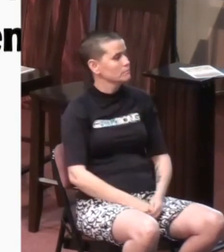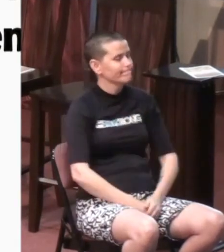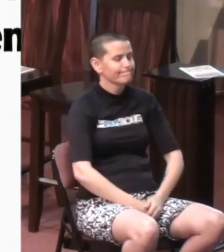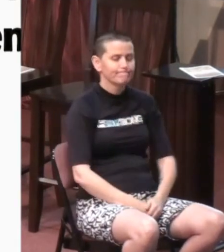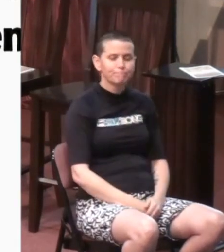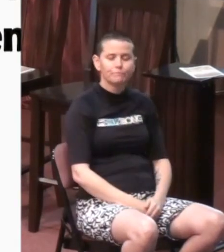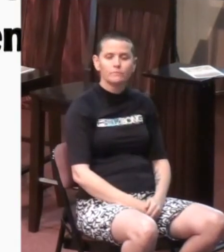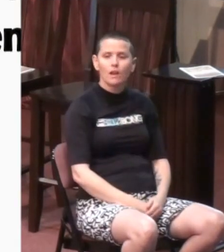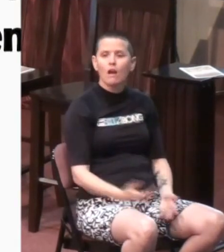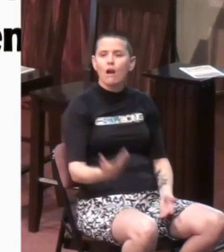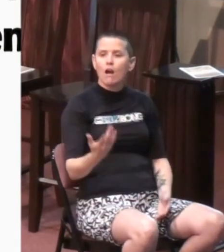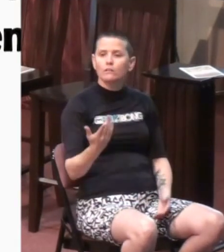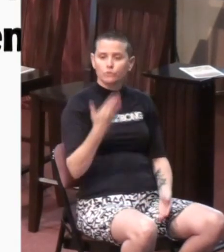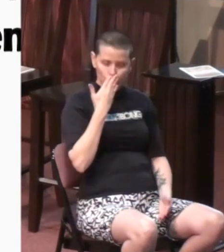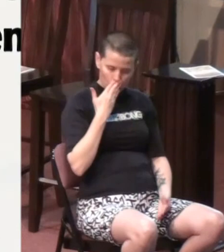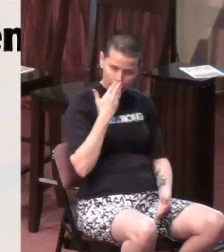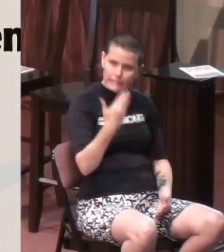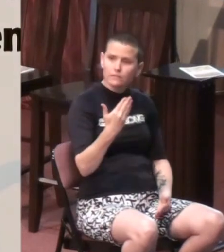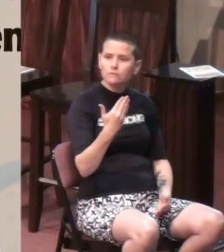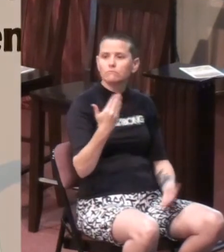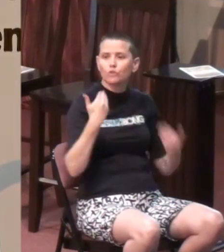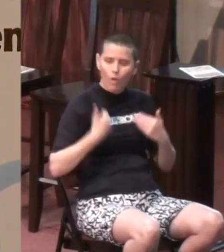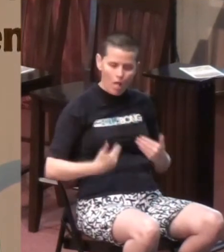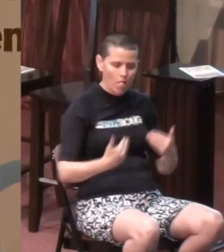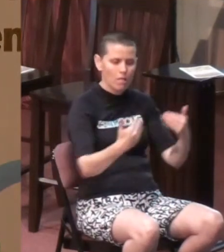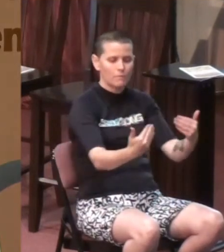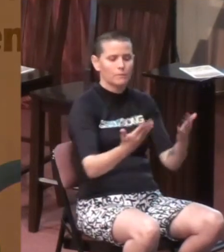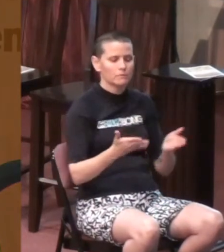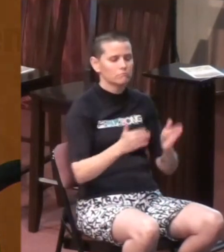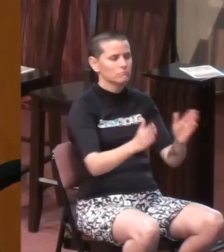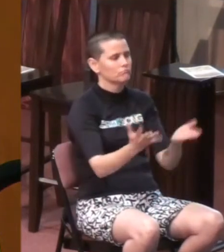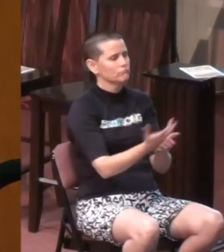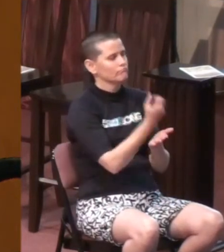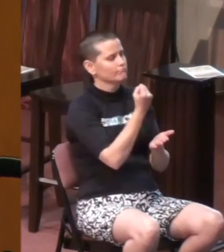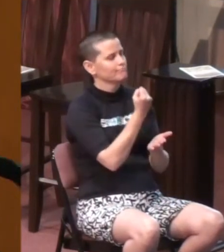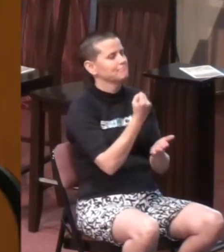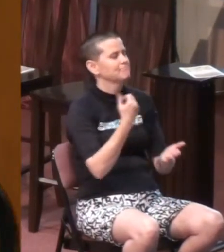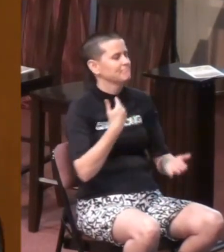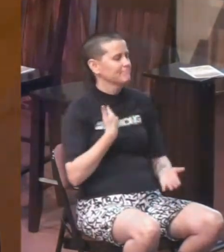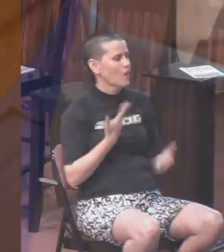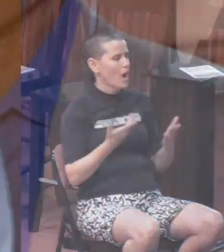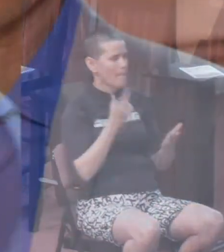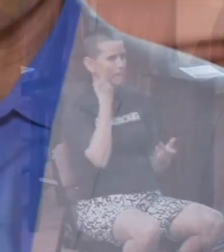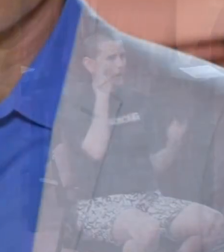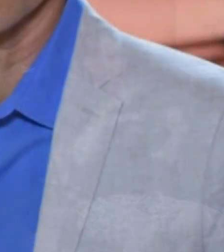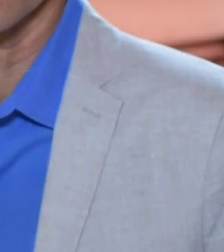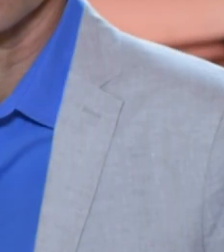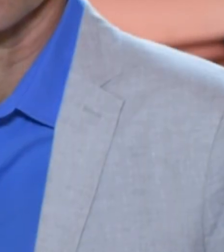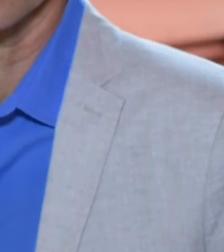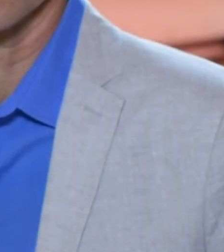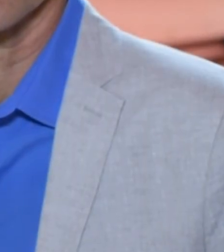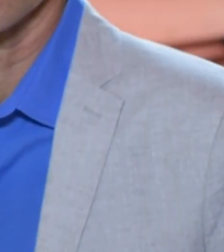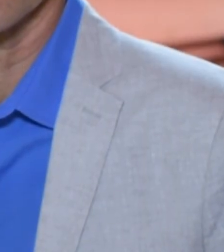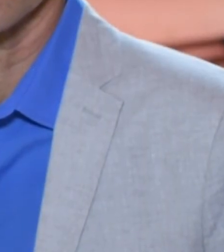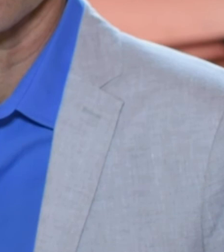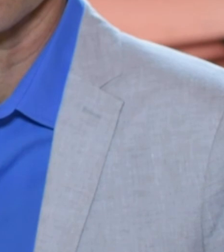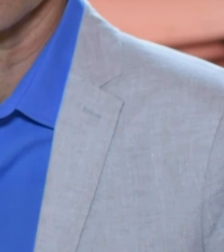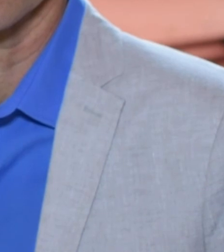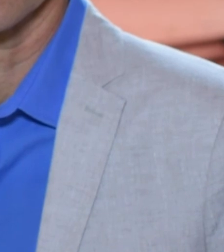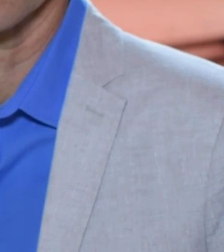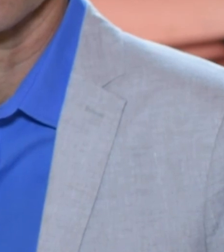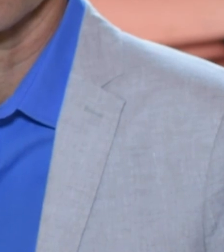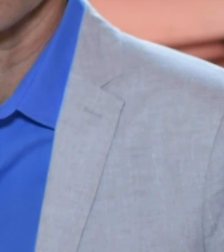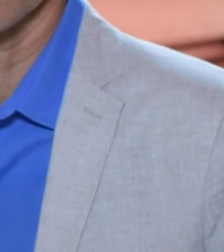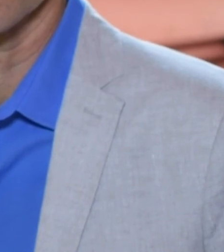so it is, and so I let it be. Amen. Thanks for joining us today. And if you